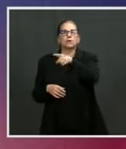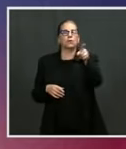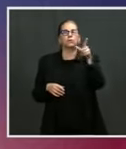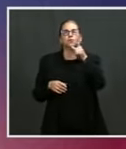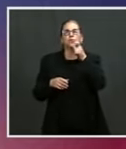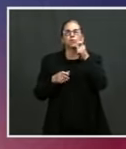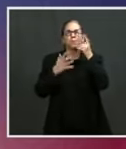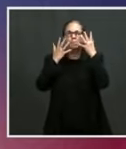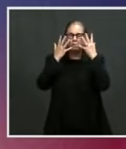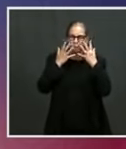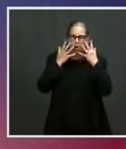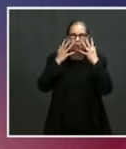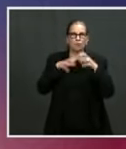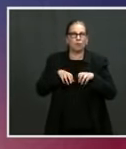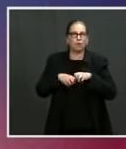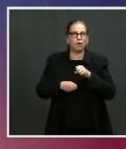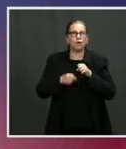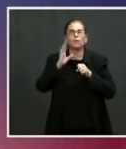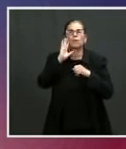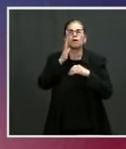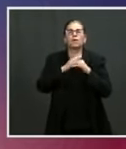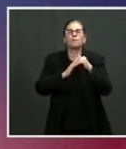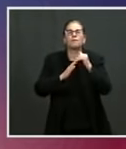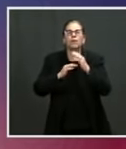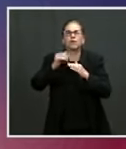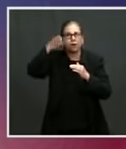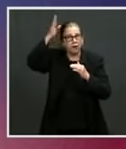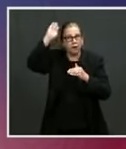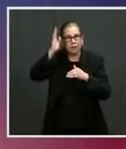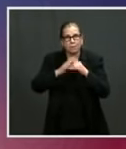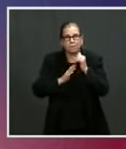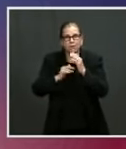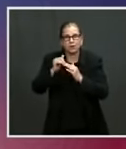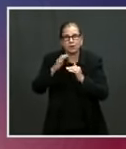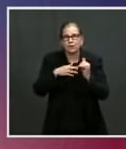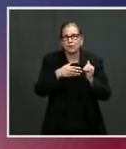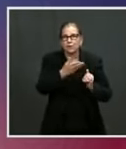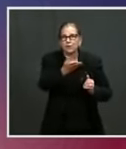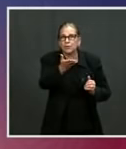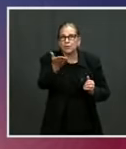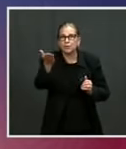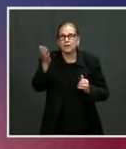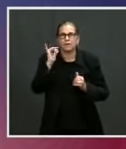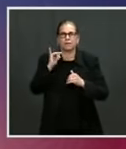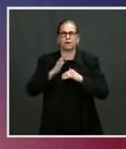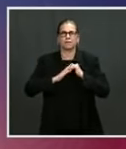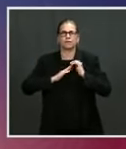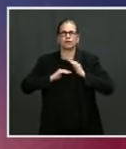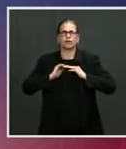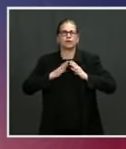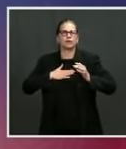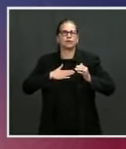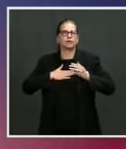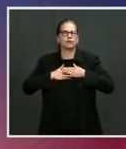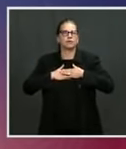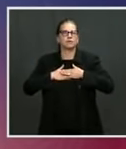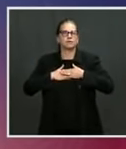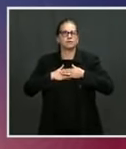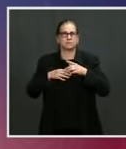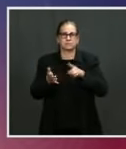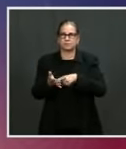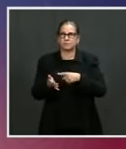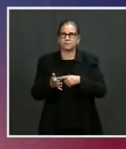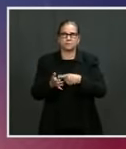comfort, that reassurance, can be a long time in coming, but it will come,